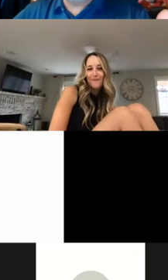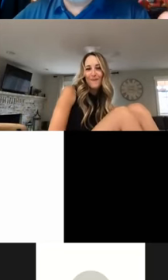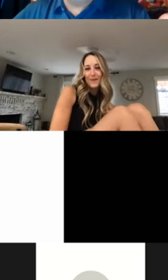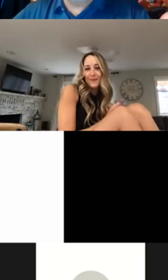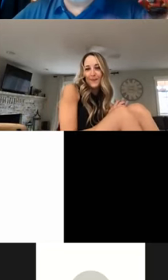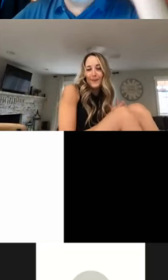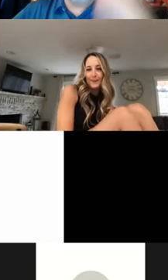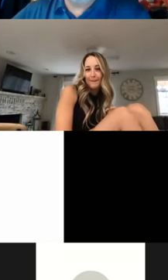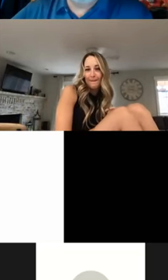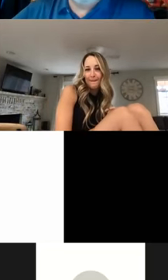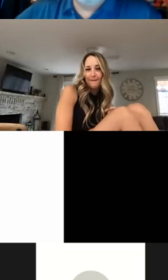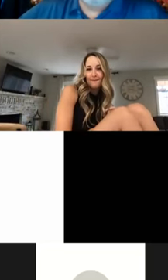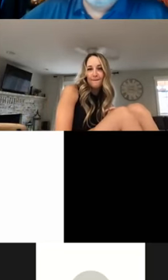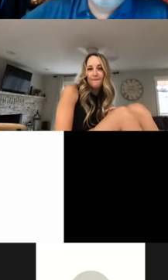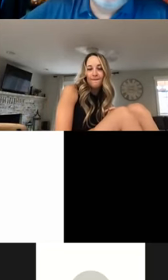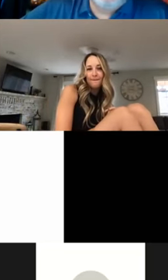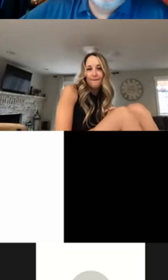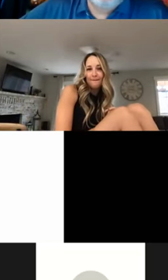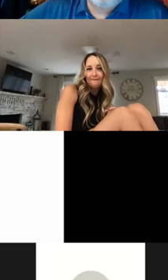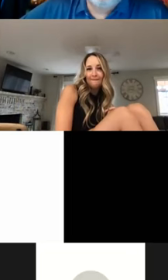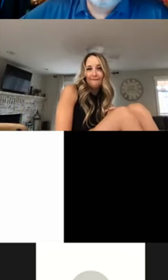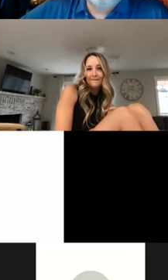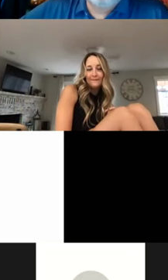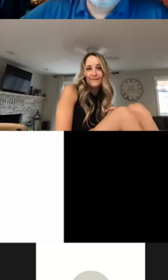copy with that piece of information, what would you need to do?